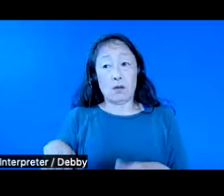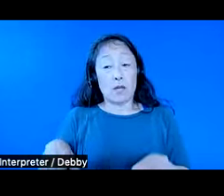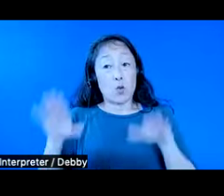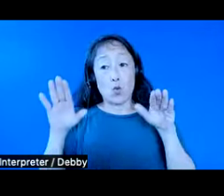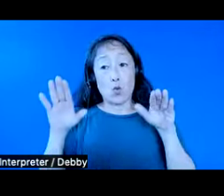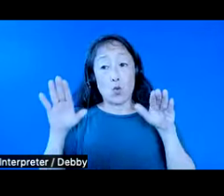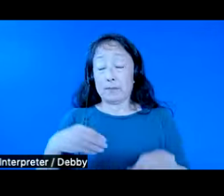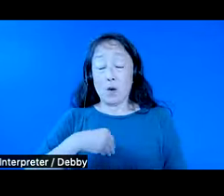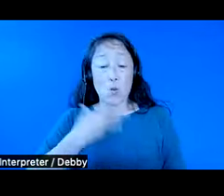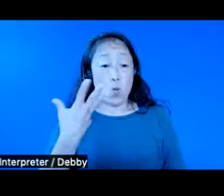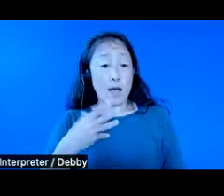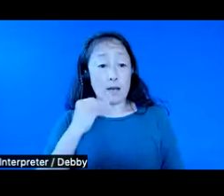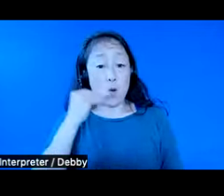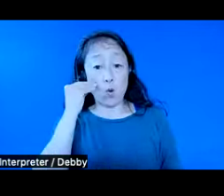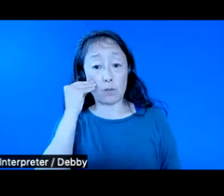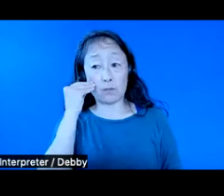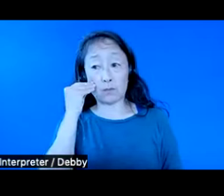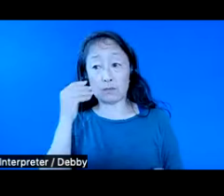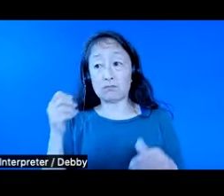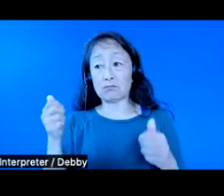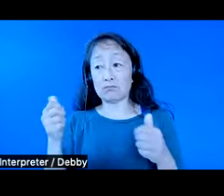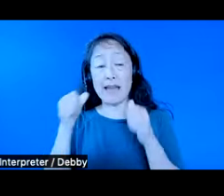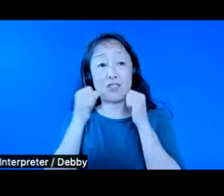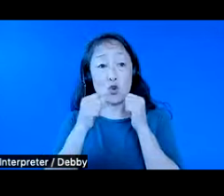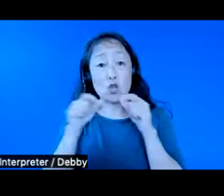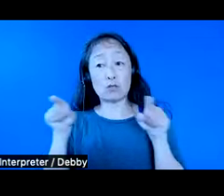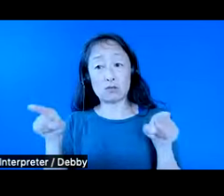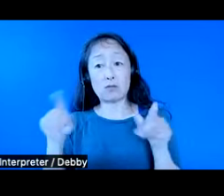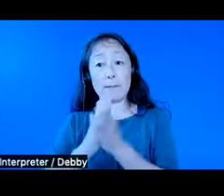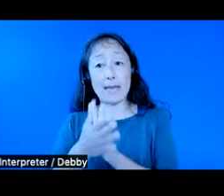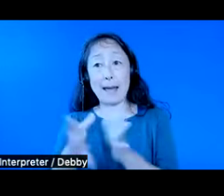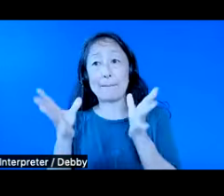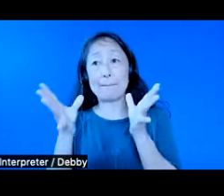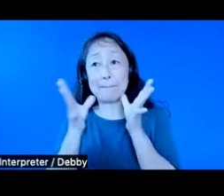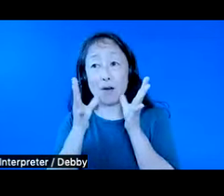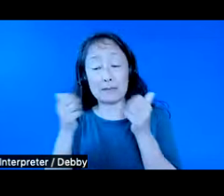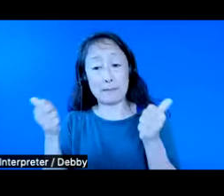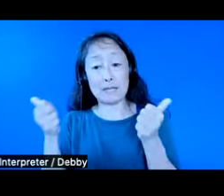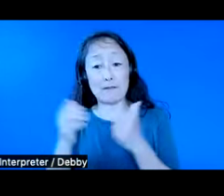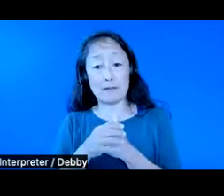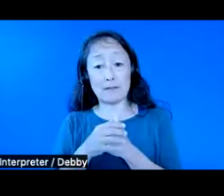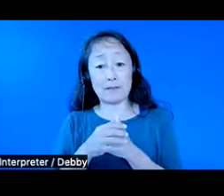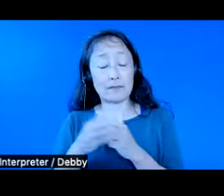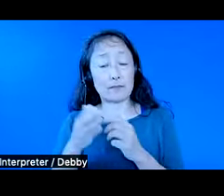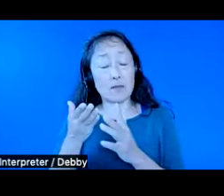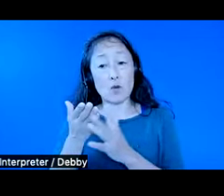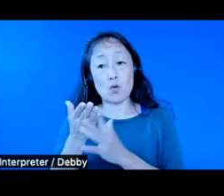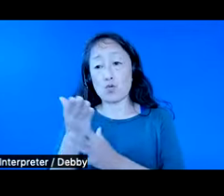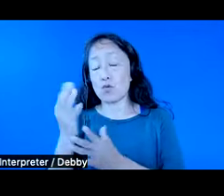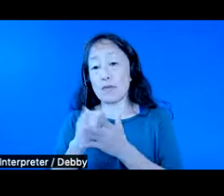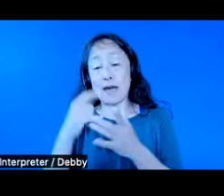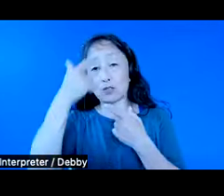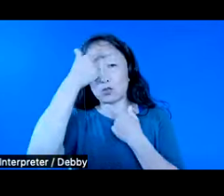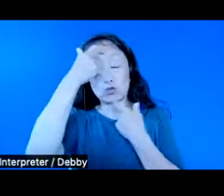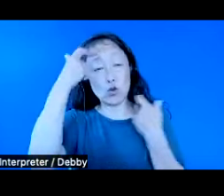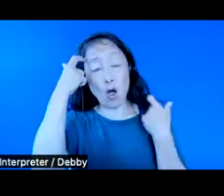homes, ended up becoming mothers themselves through all of the trauma and